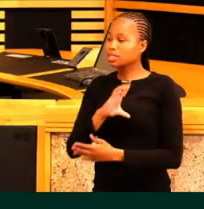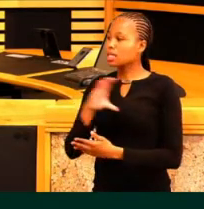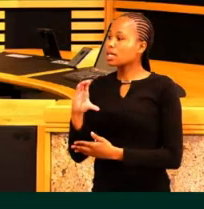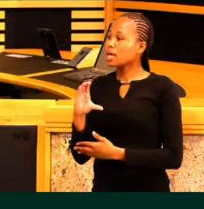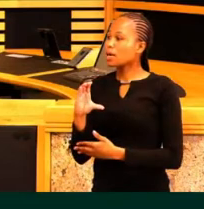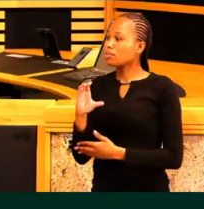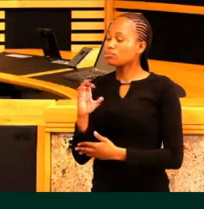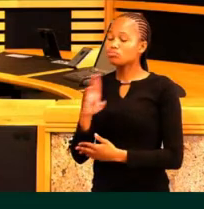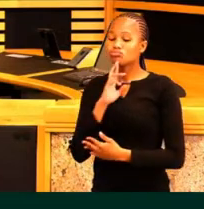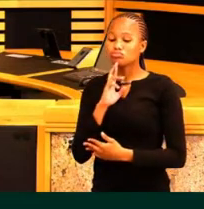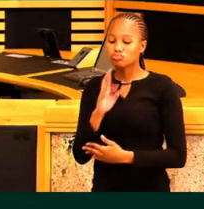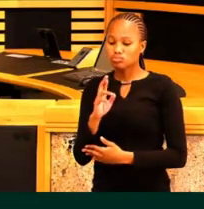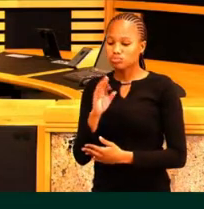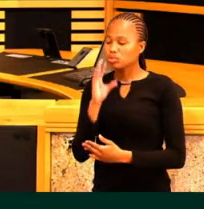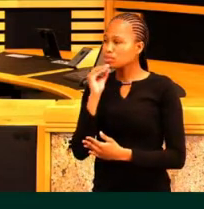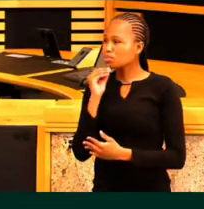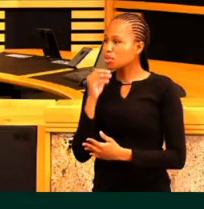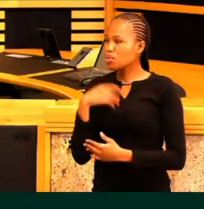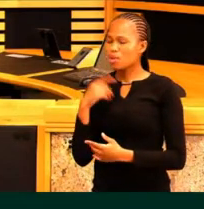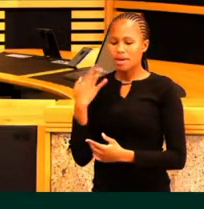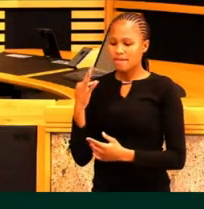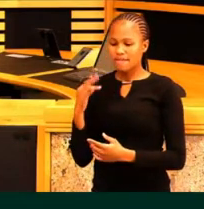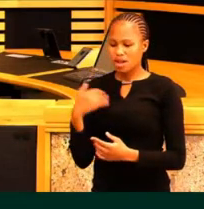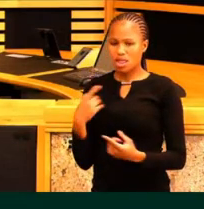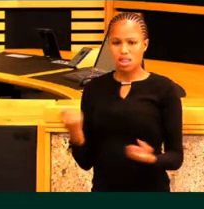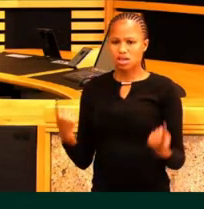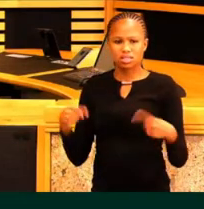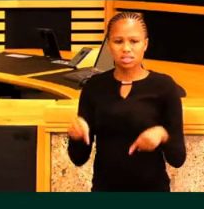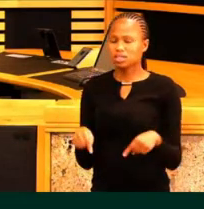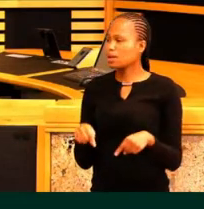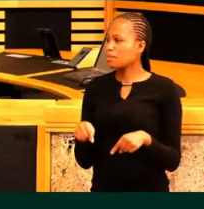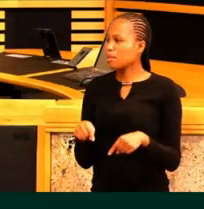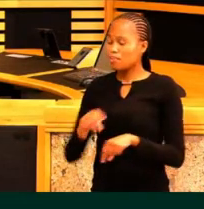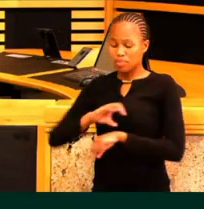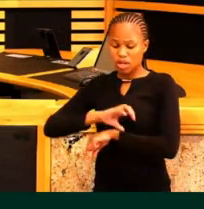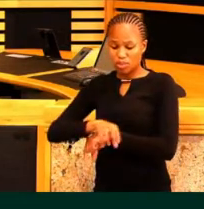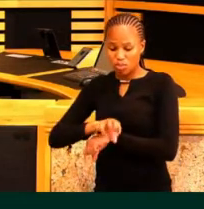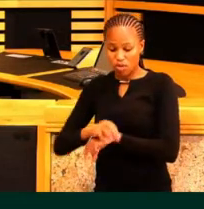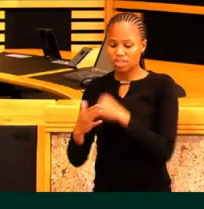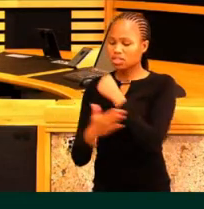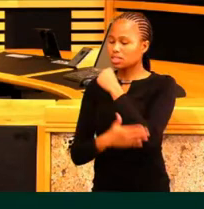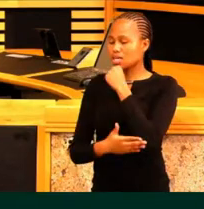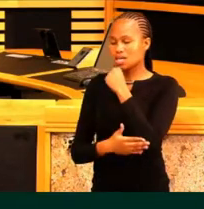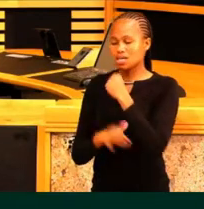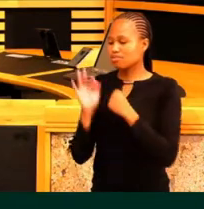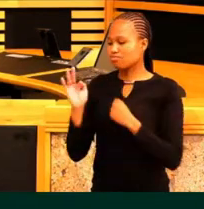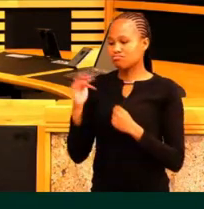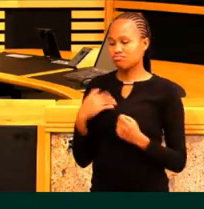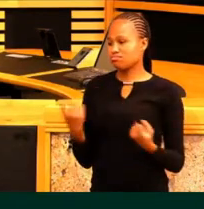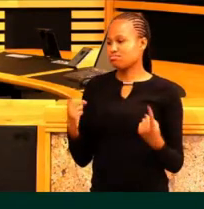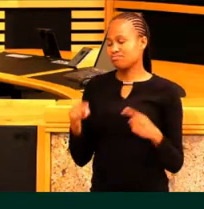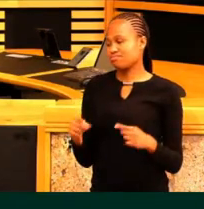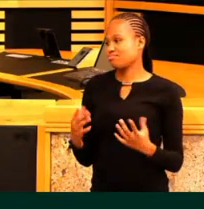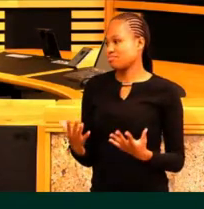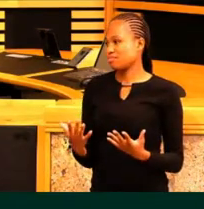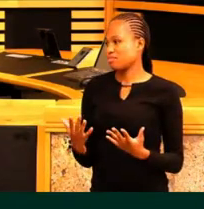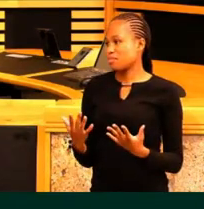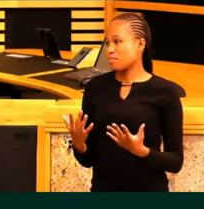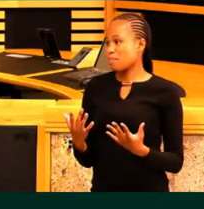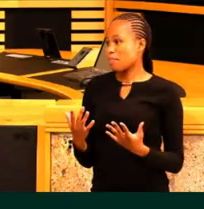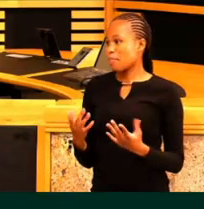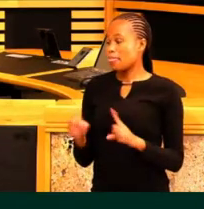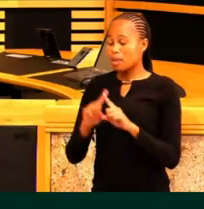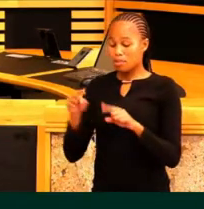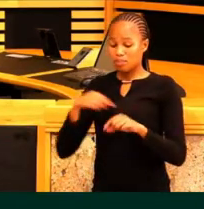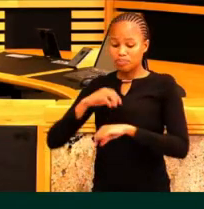honestly speaking we should not be where we are at Dr smear as a province and as a country uh we are the we are the